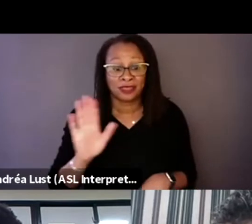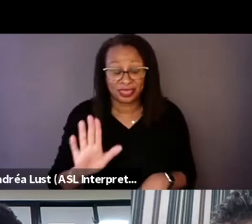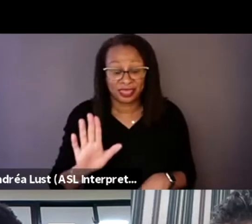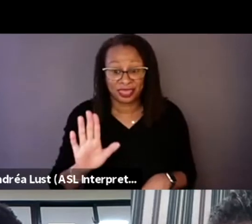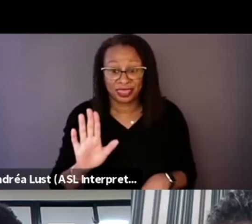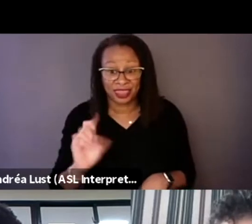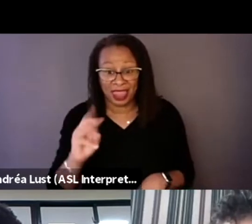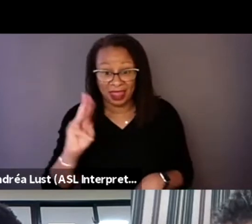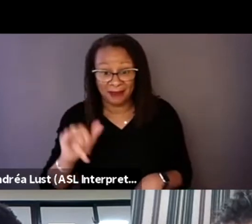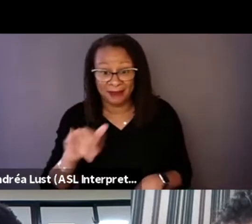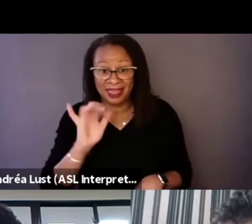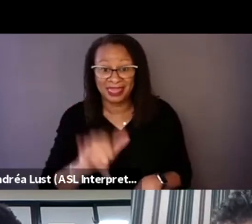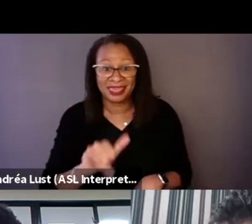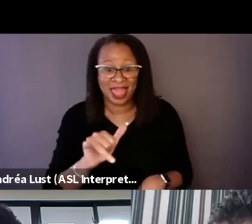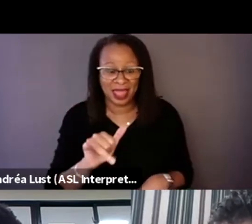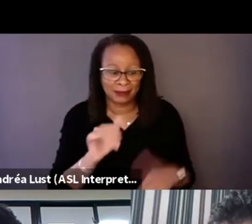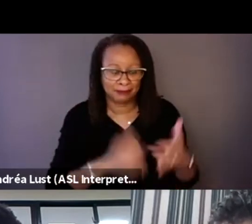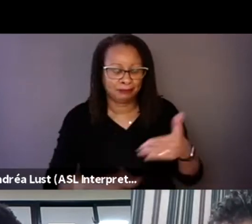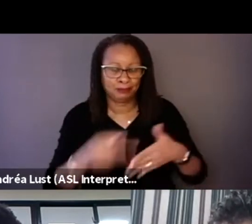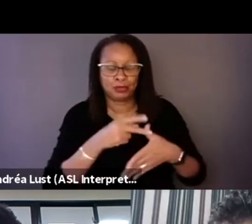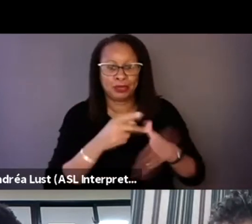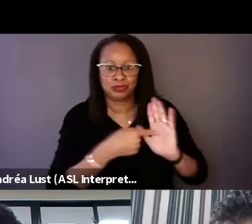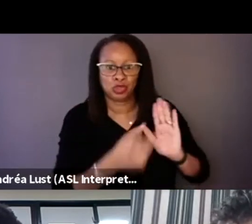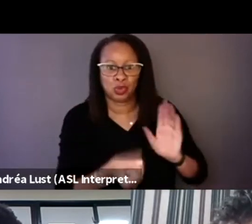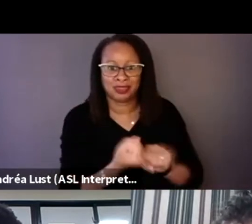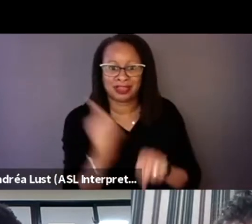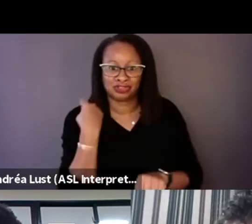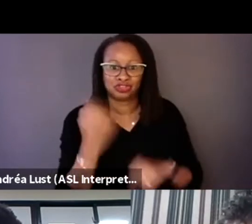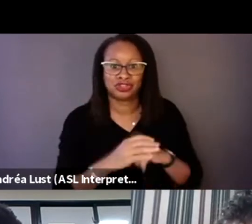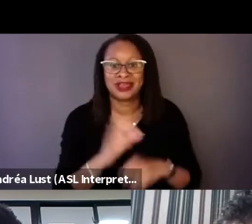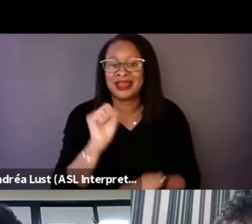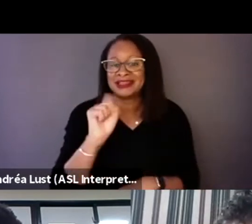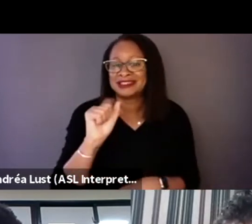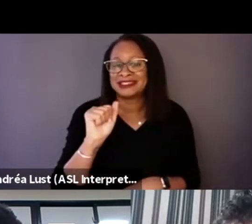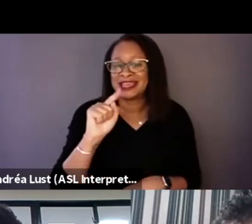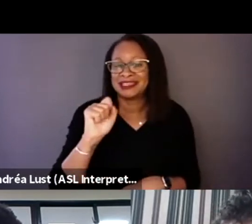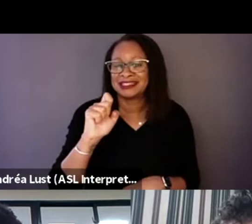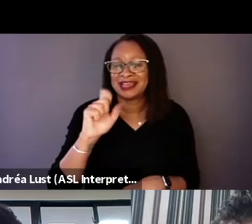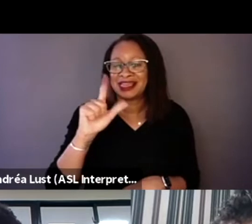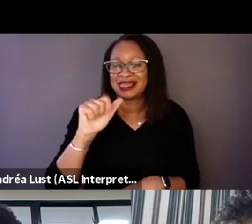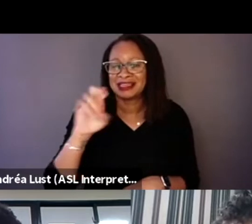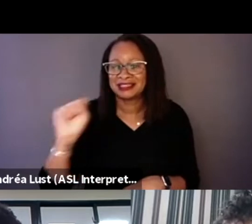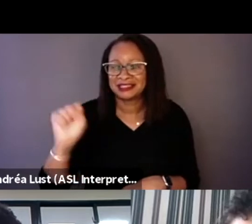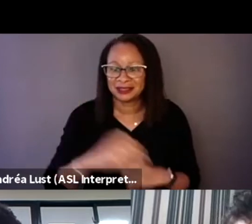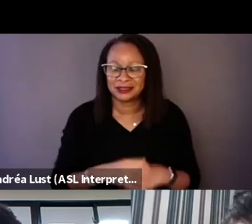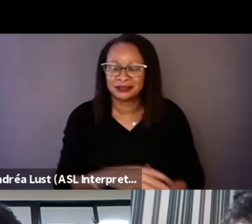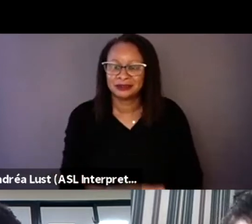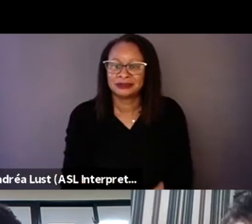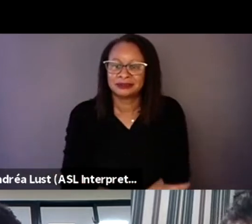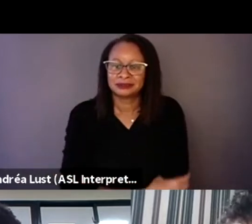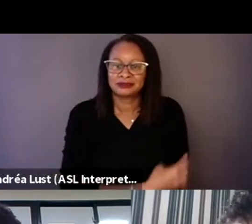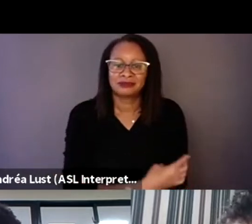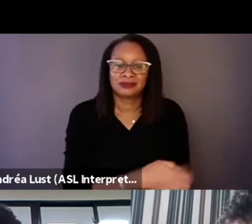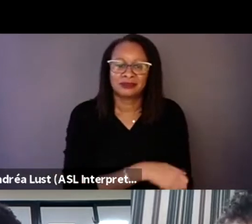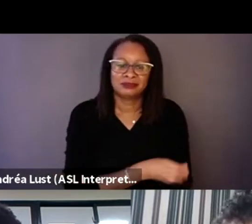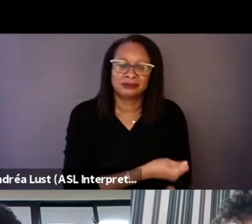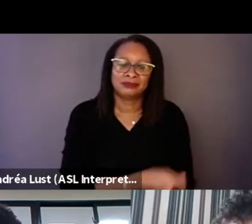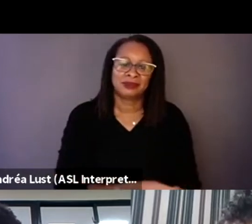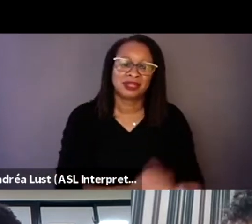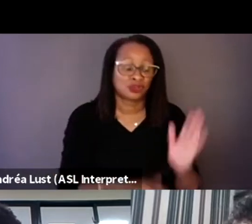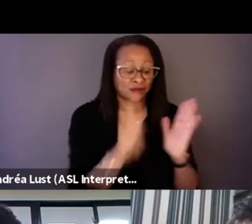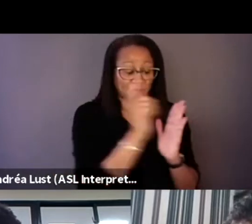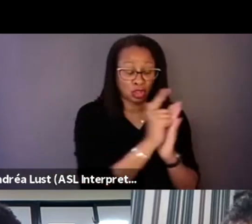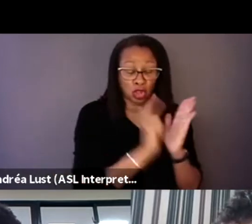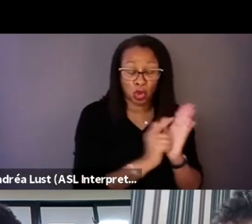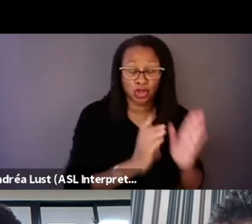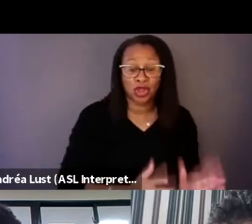year, like the characters that you focus on there felt kind of like fighters. You had, a lawyer, an activist on one